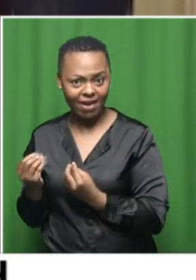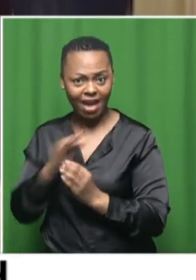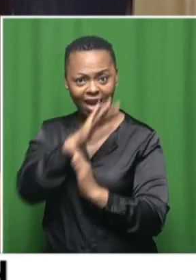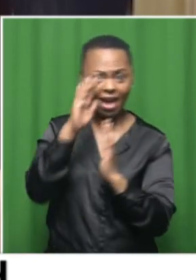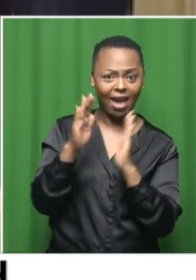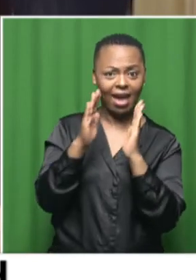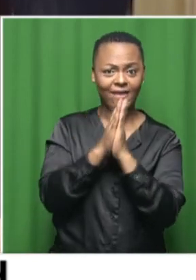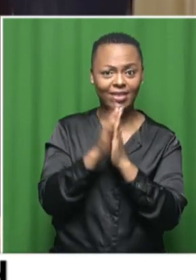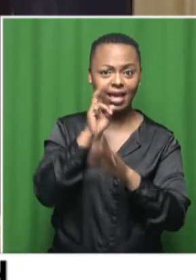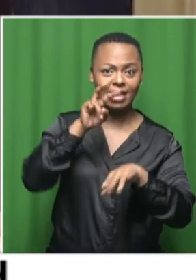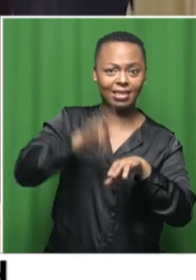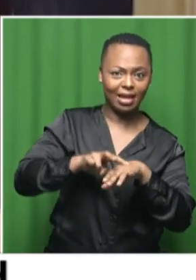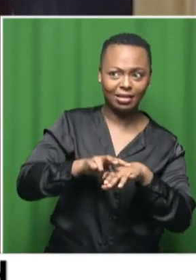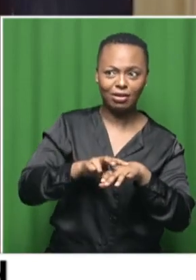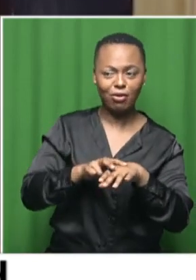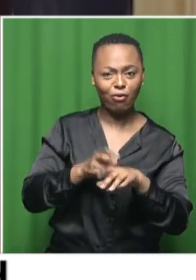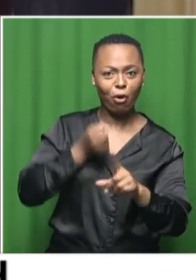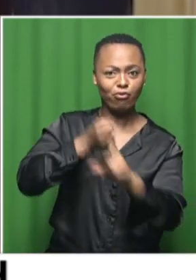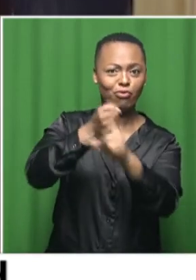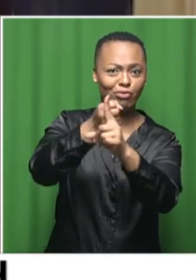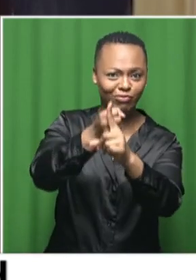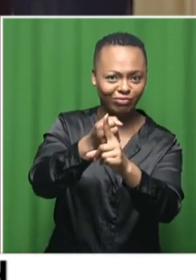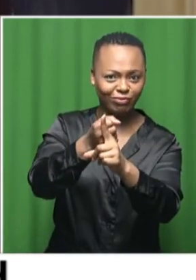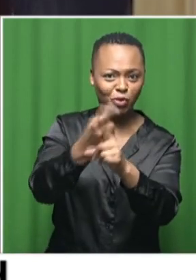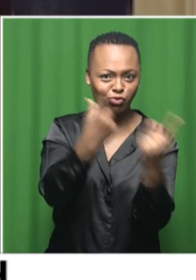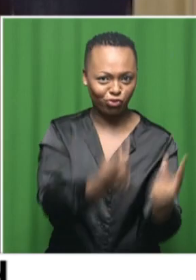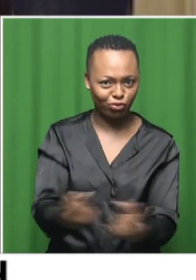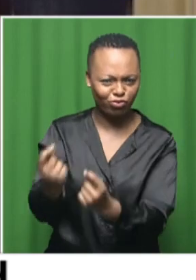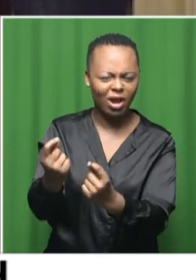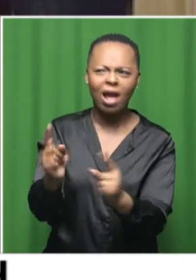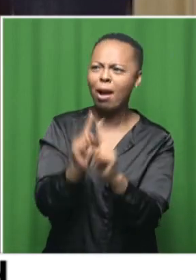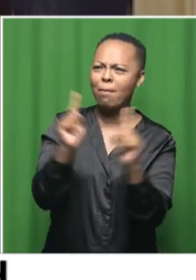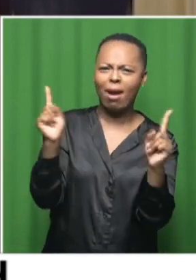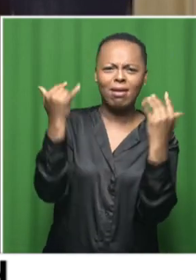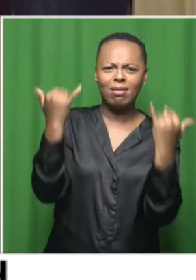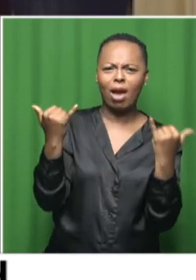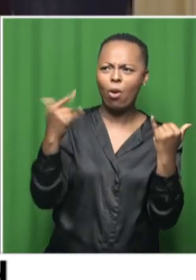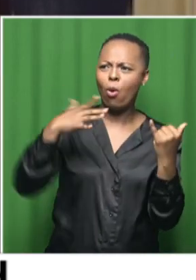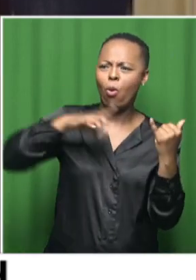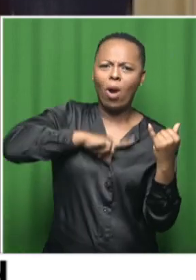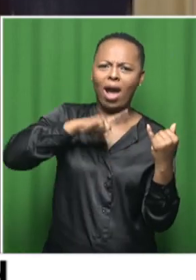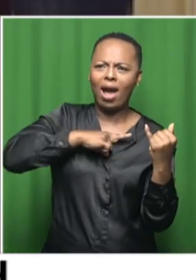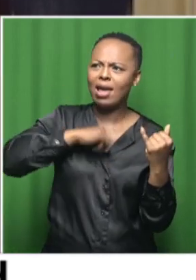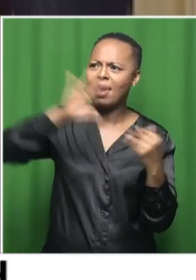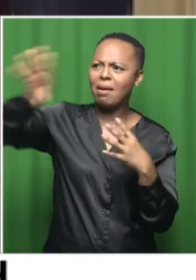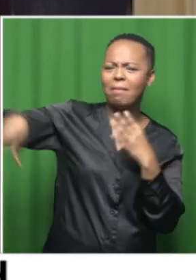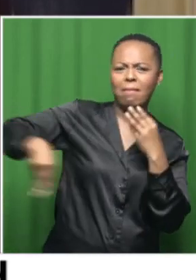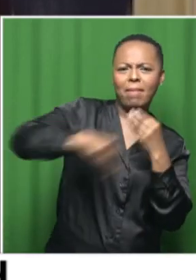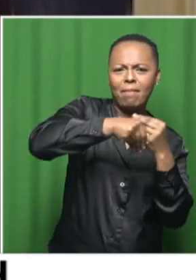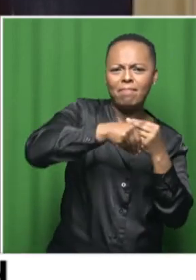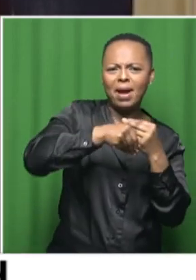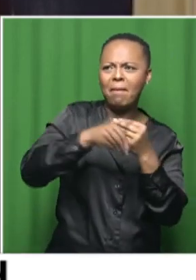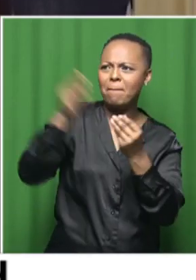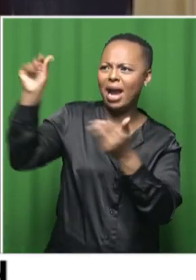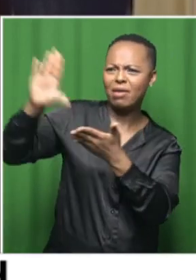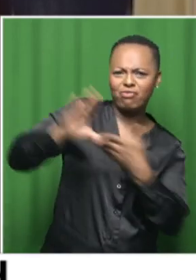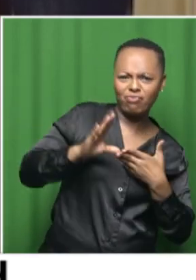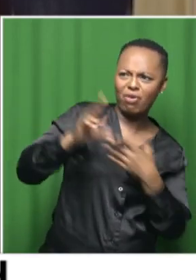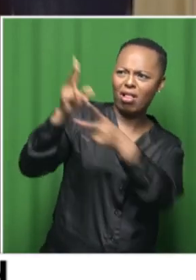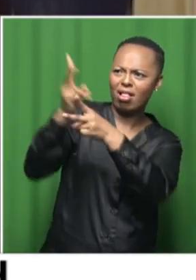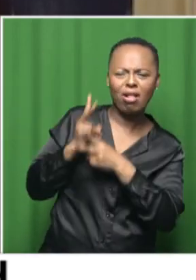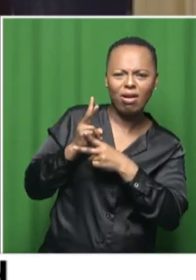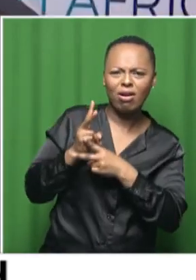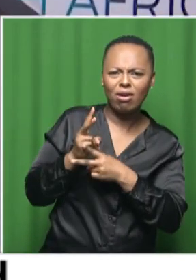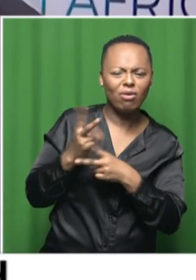give further impetus to this. So why then do we seek external funding for this particular venture?